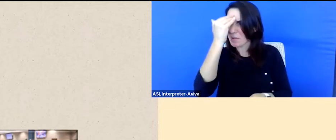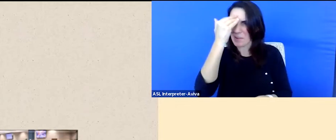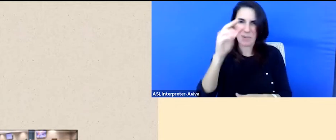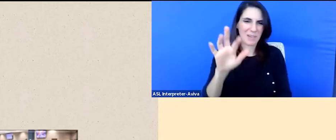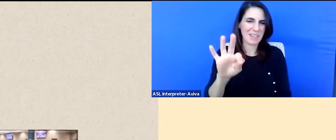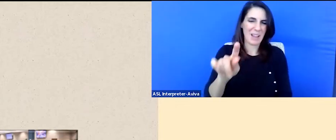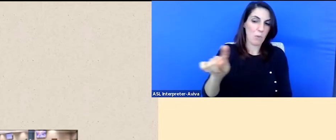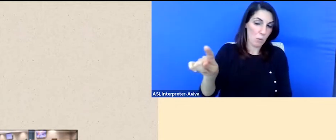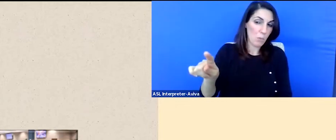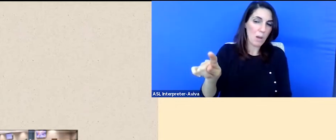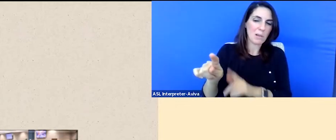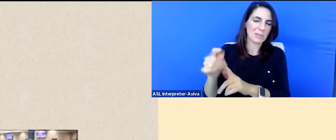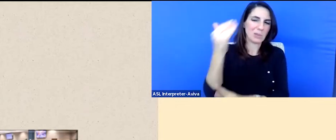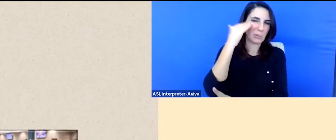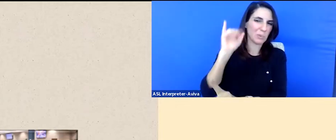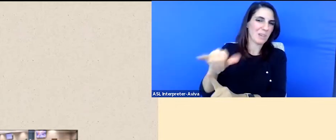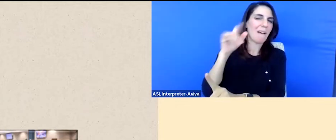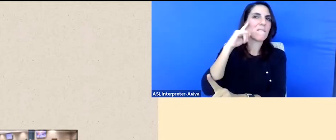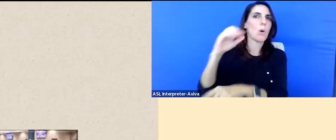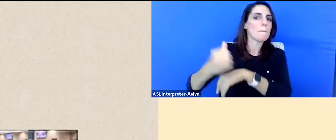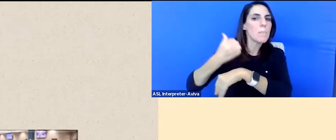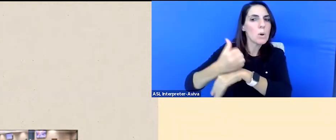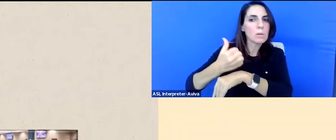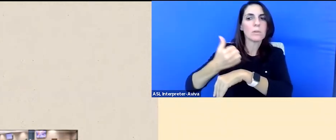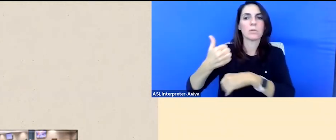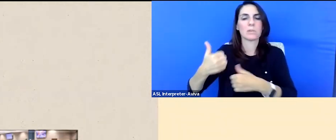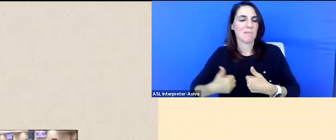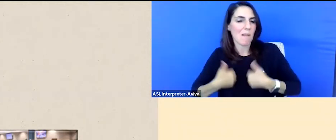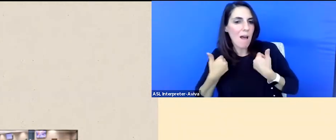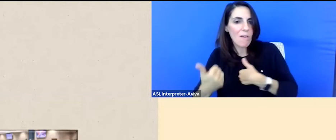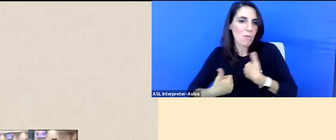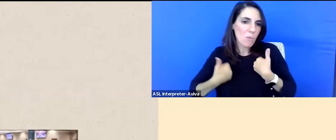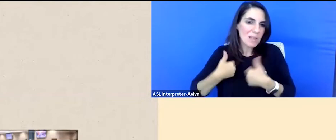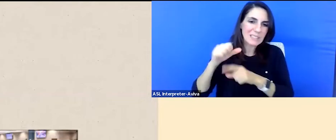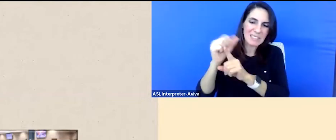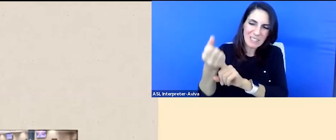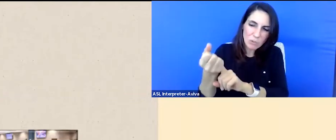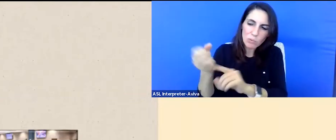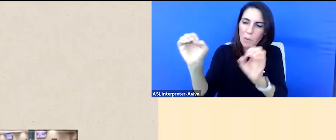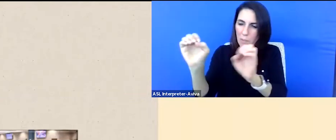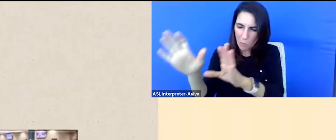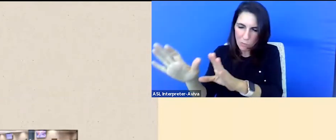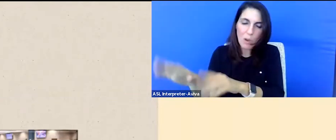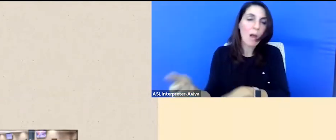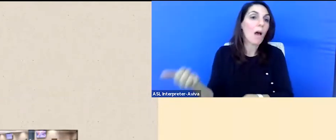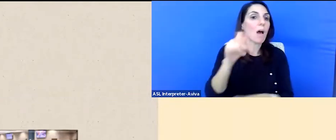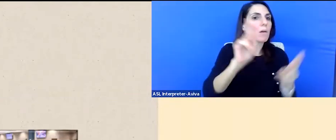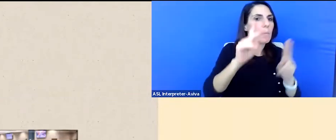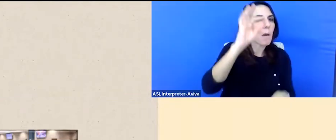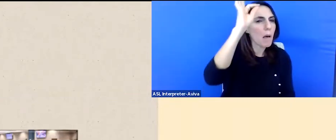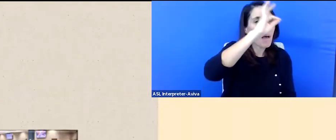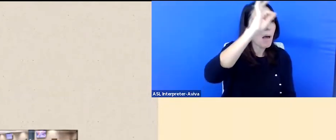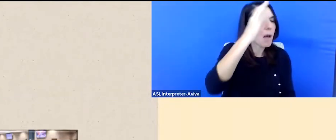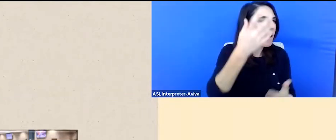and assisting in life-threatening situations, others may not be as familiar with what